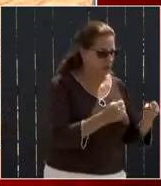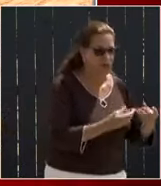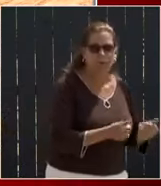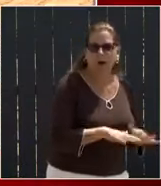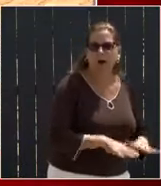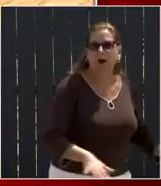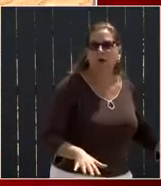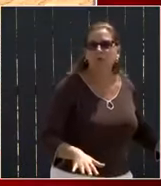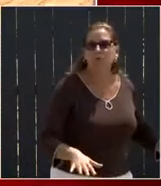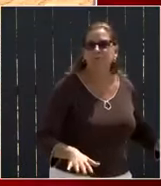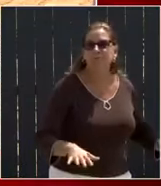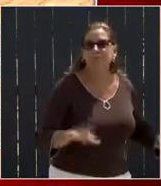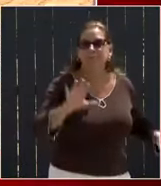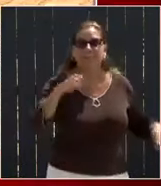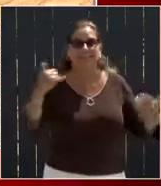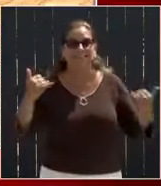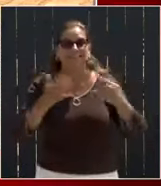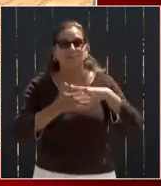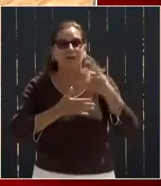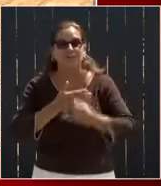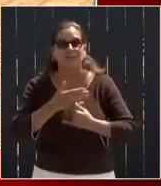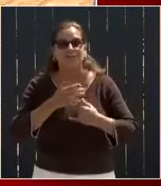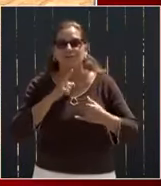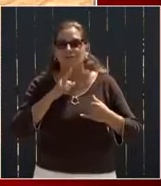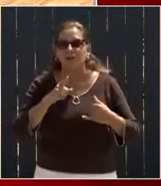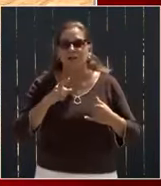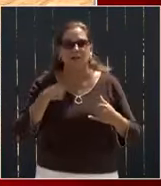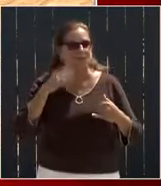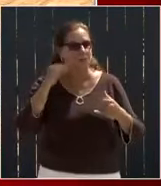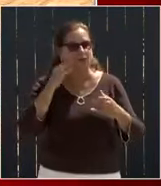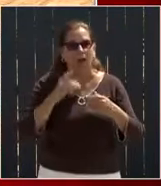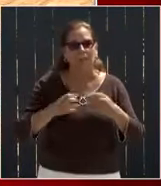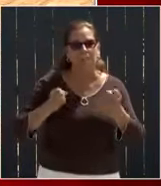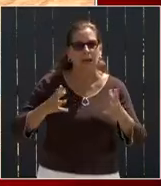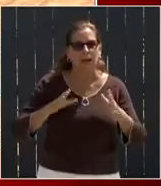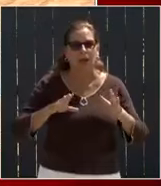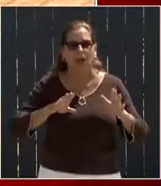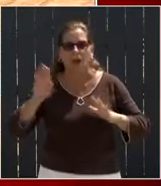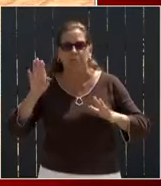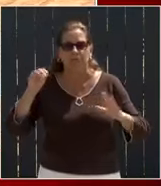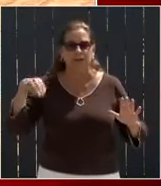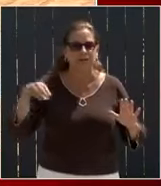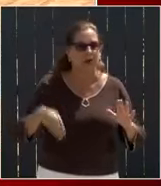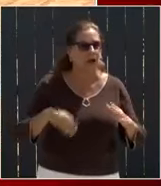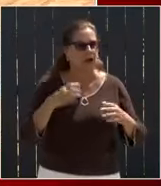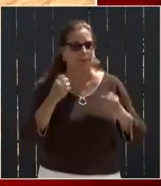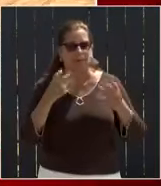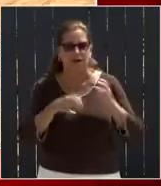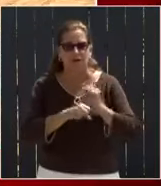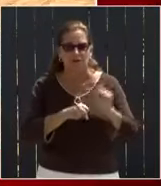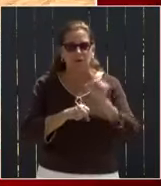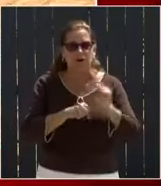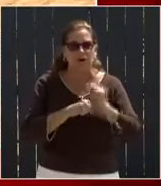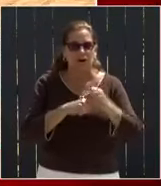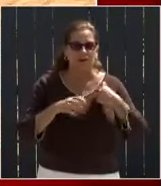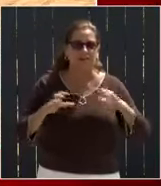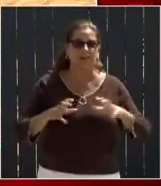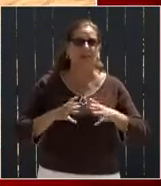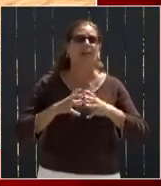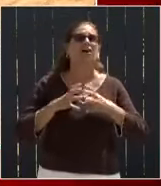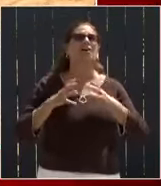endured multiple never been done before efforts, so I think it's appropriate that we would break new ground and